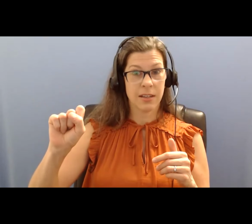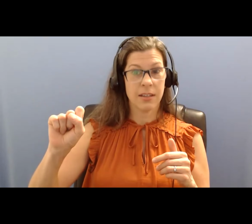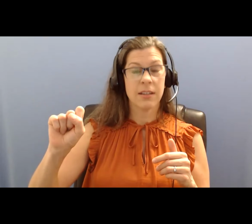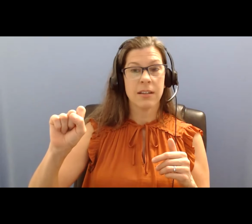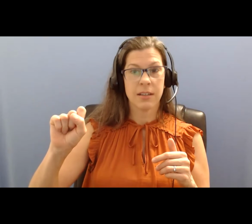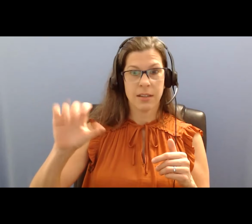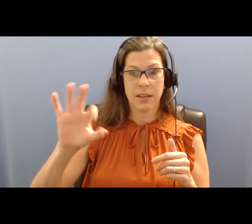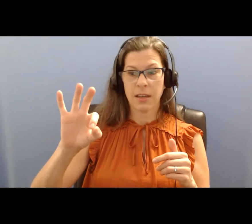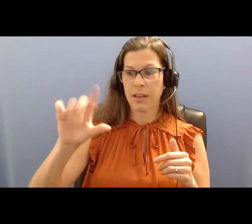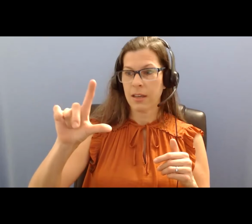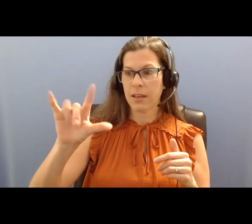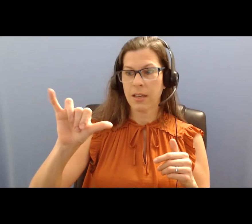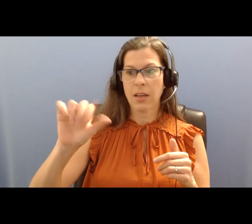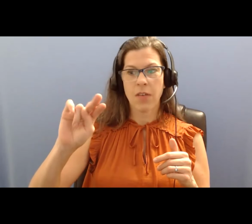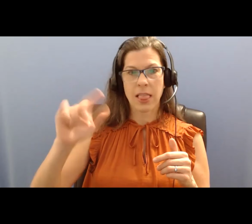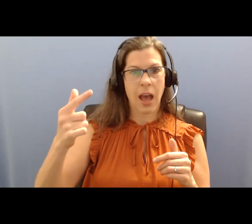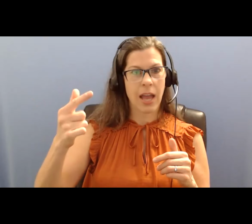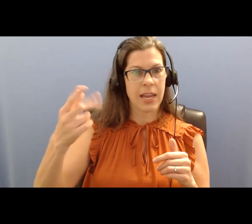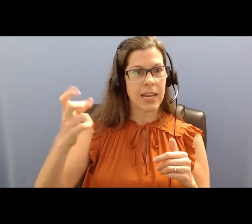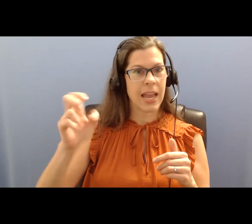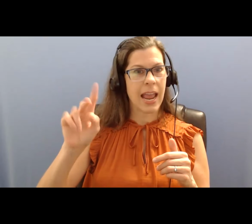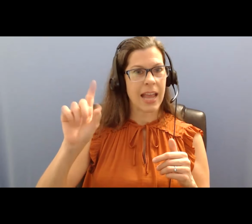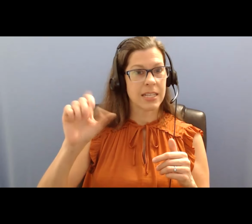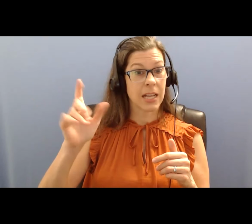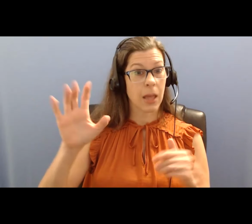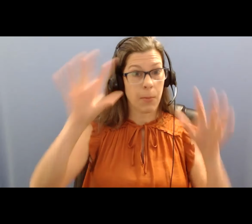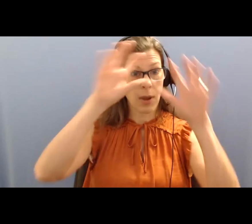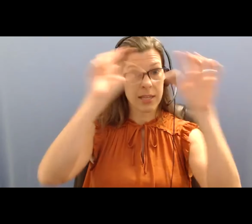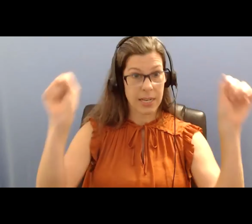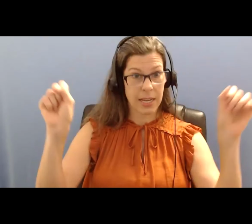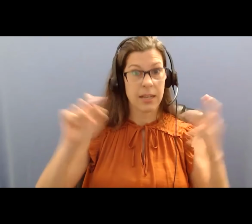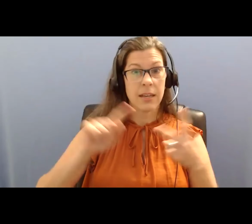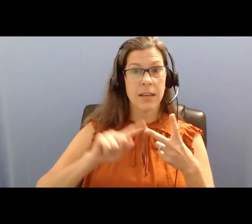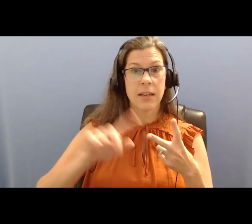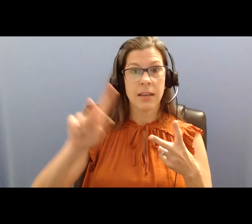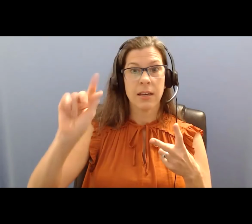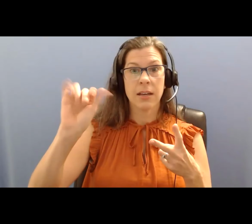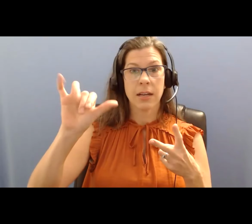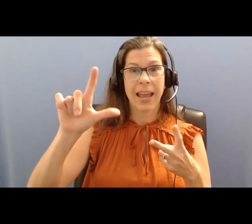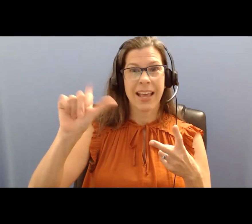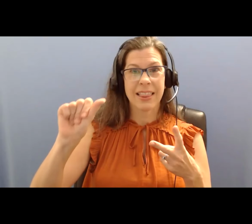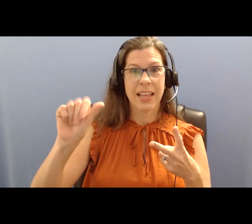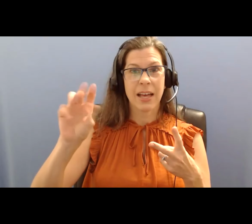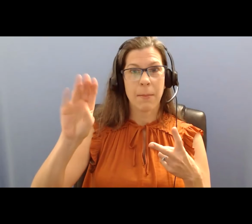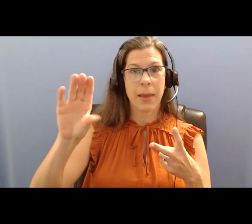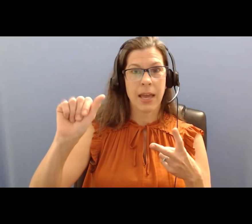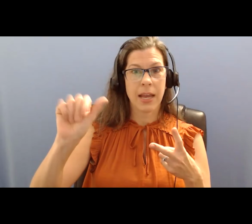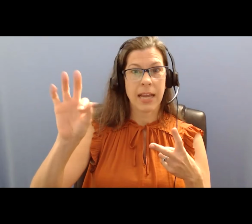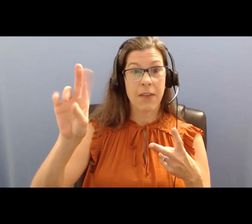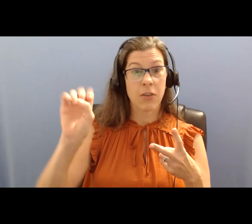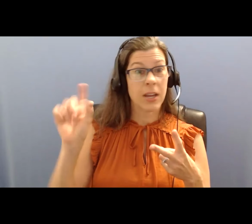Club president. And Kayla McCaffrey, she is an online student that is in